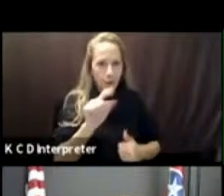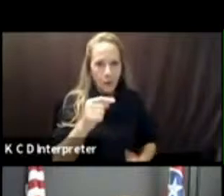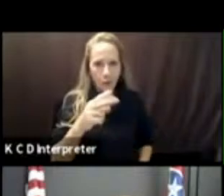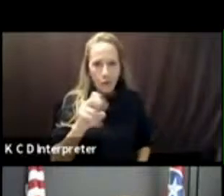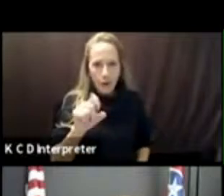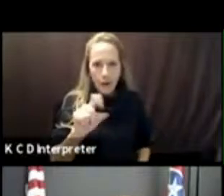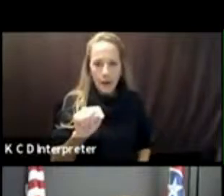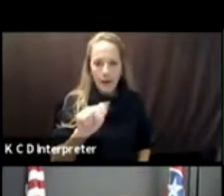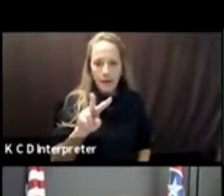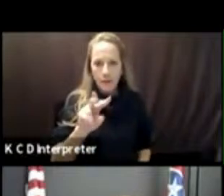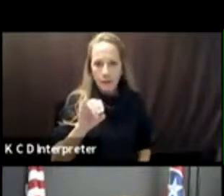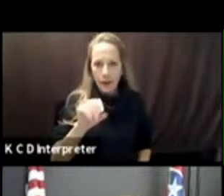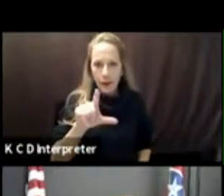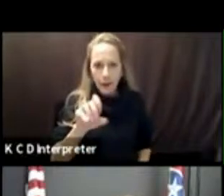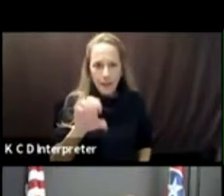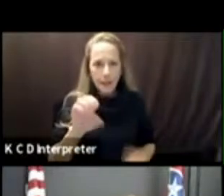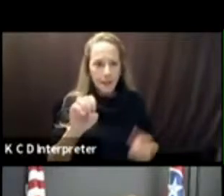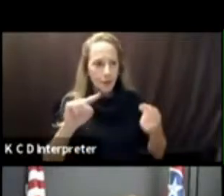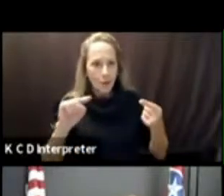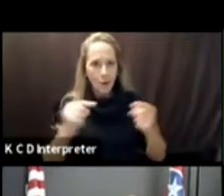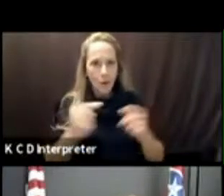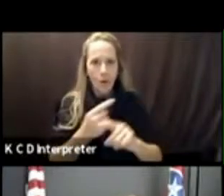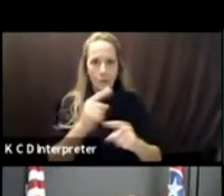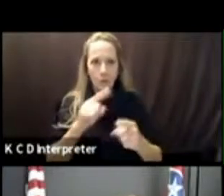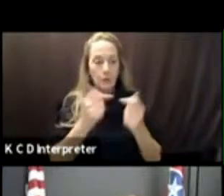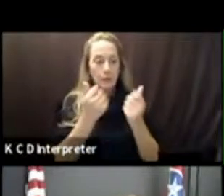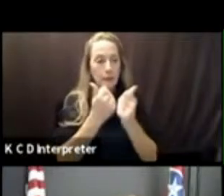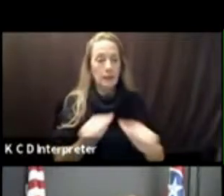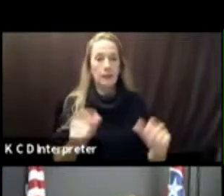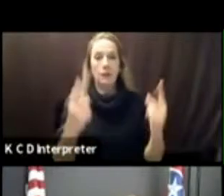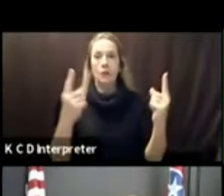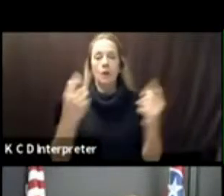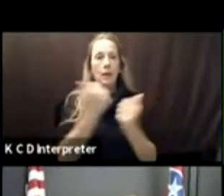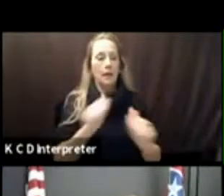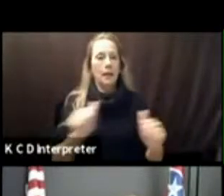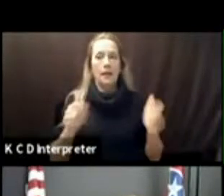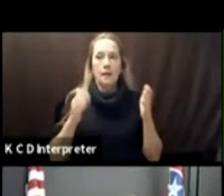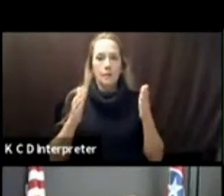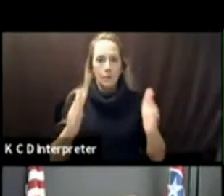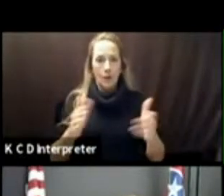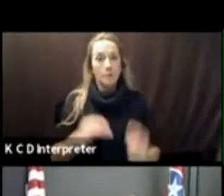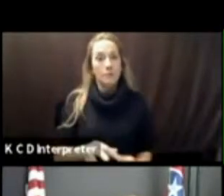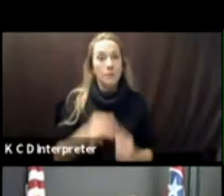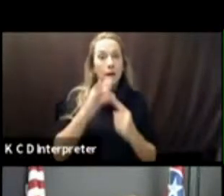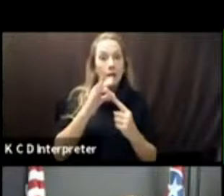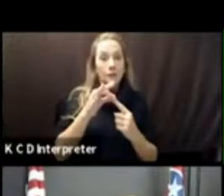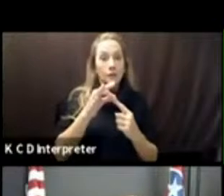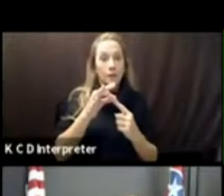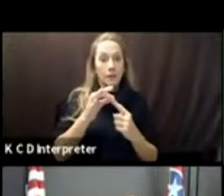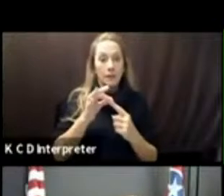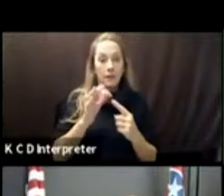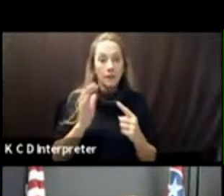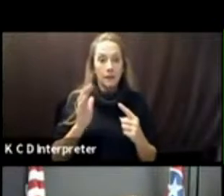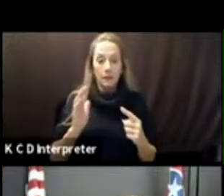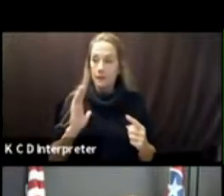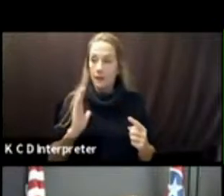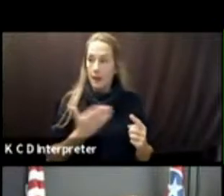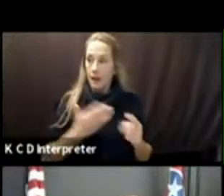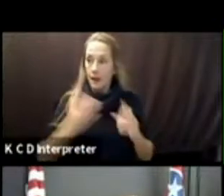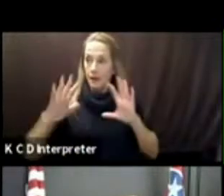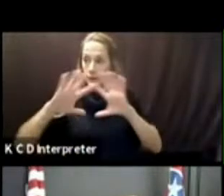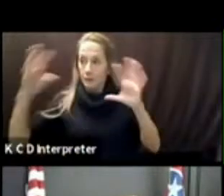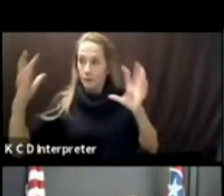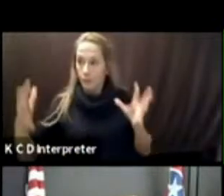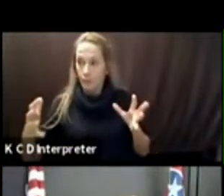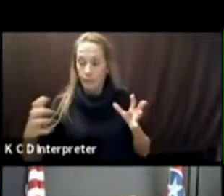harm in any way on anyone, and especially not on our behalf. I'd rather err